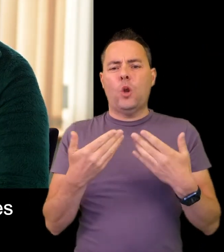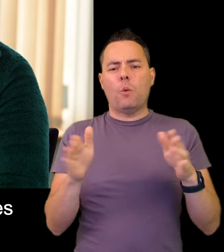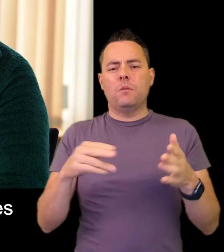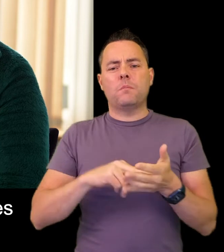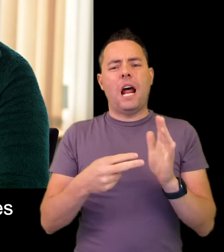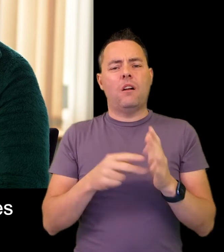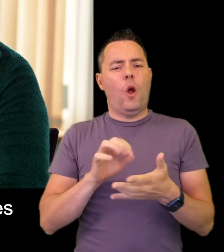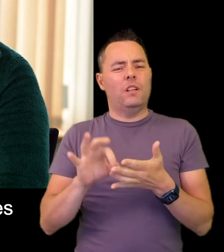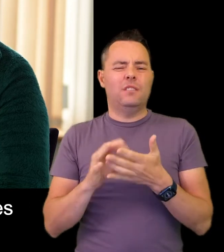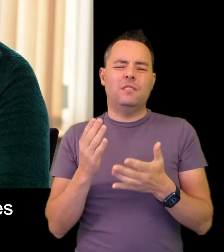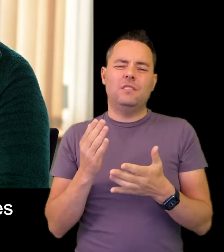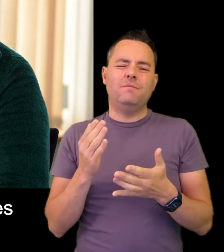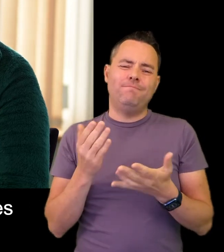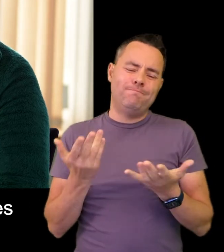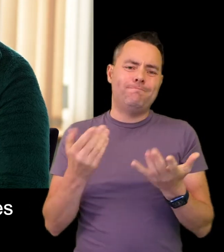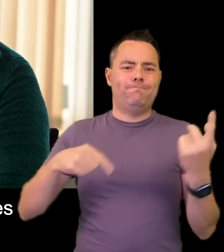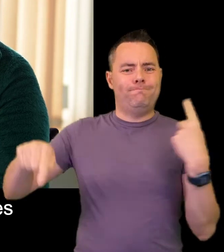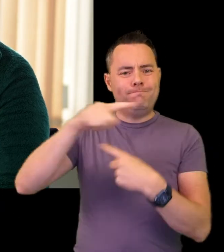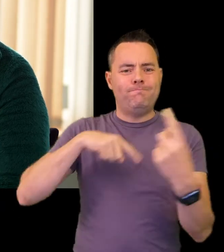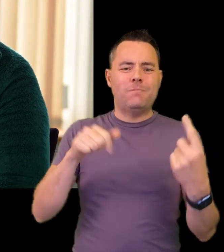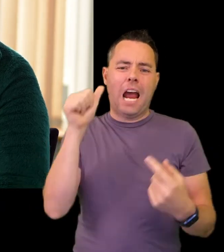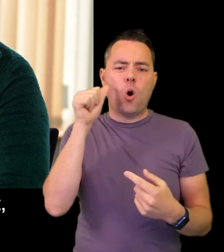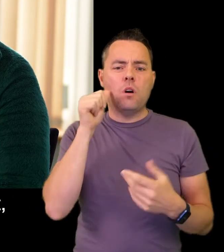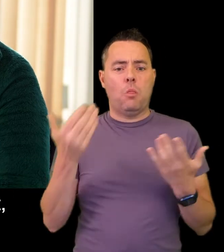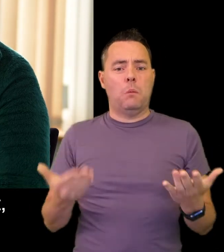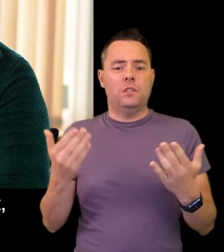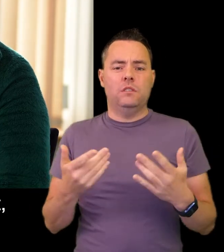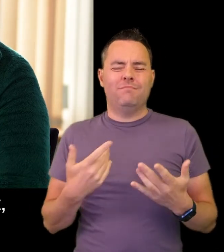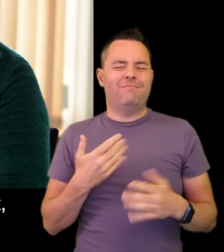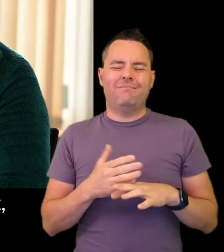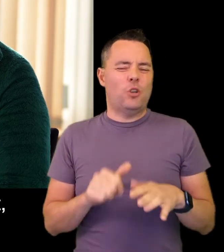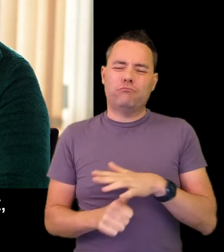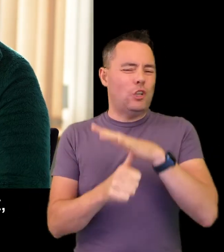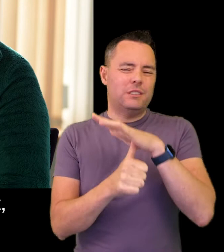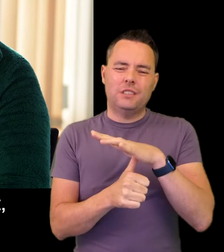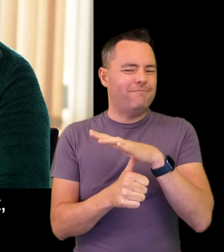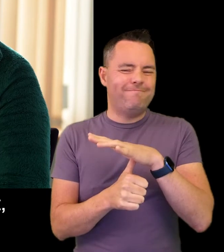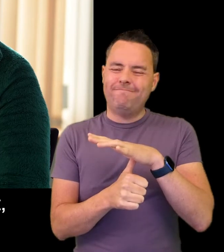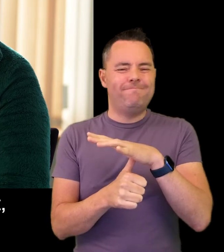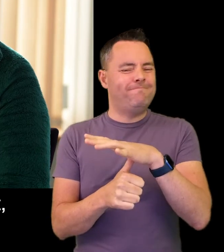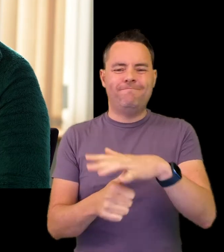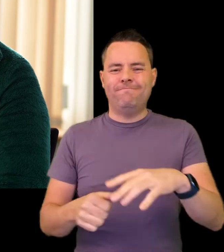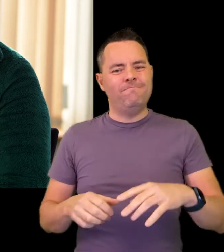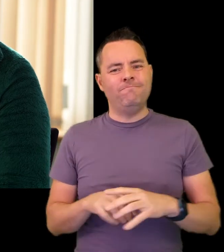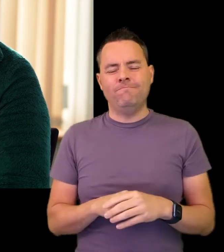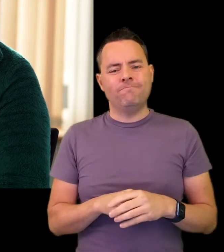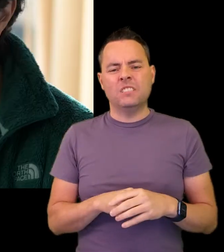But generally, large open plan offices, I know they're the way of the moment, but I'm not